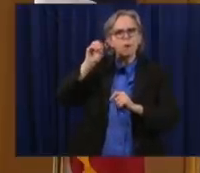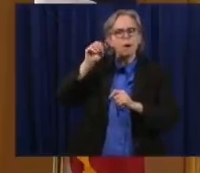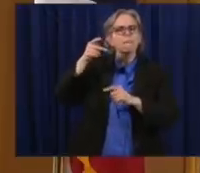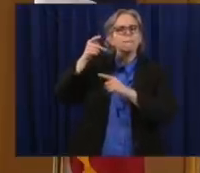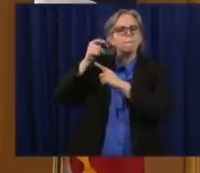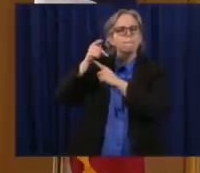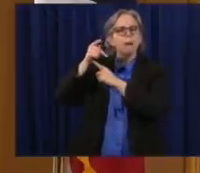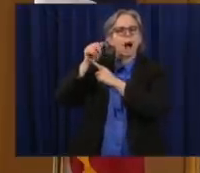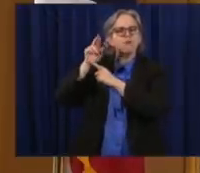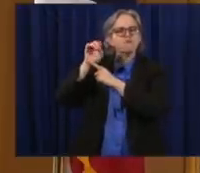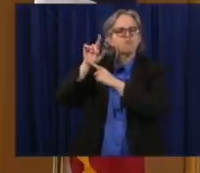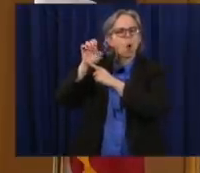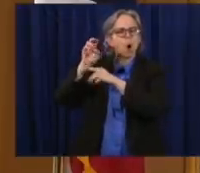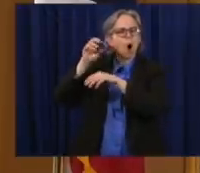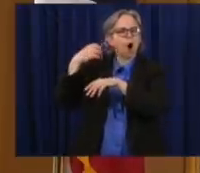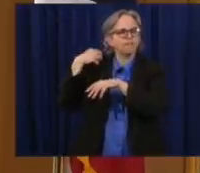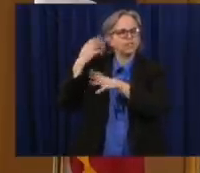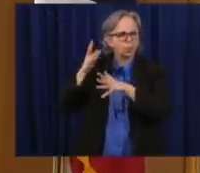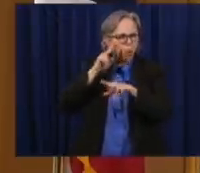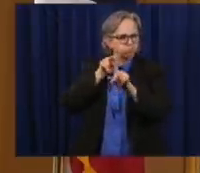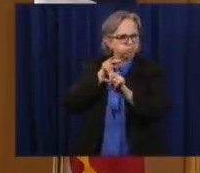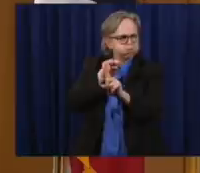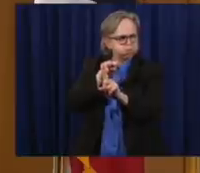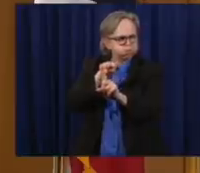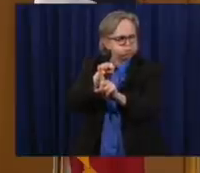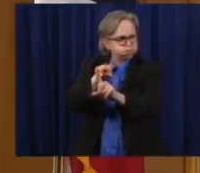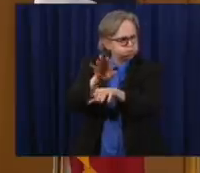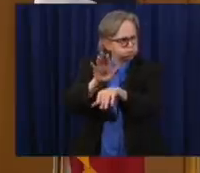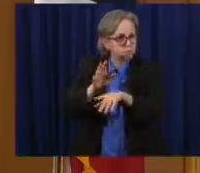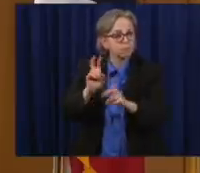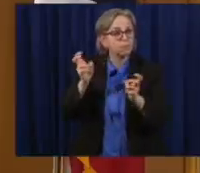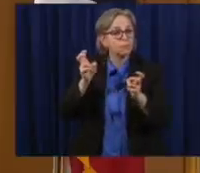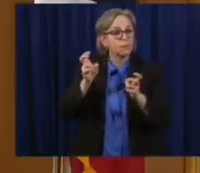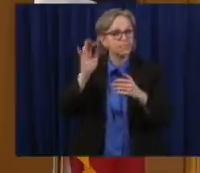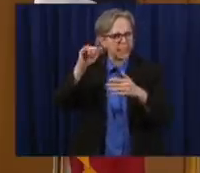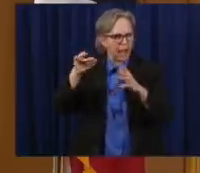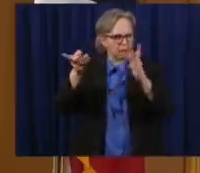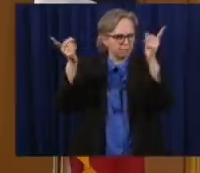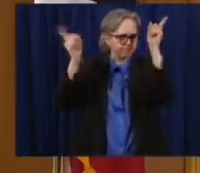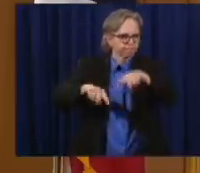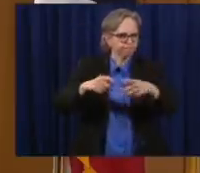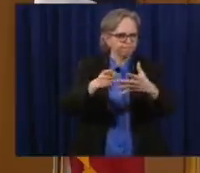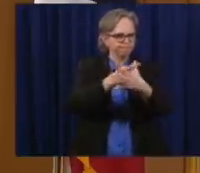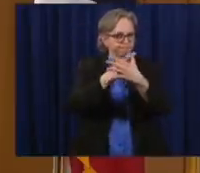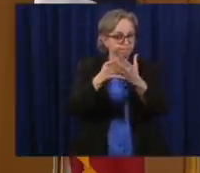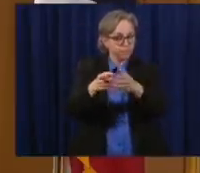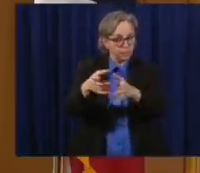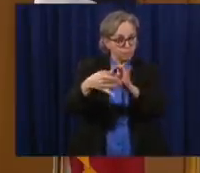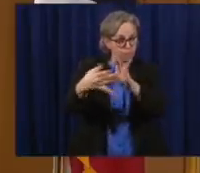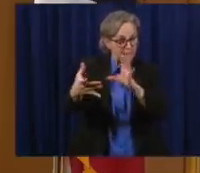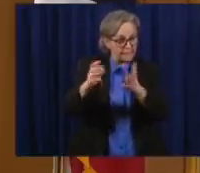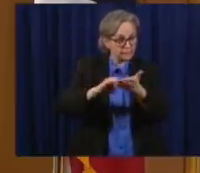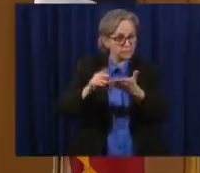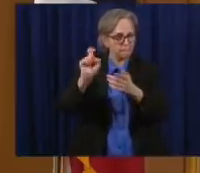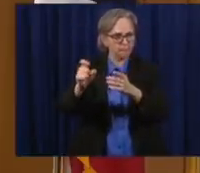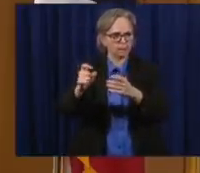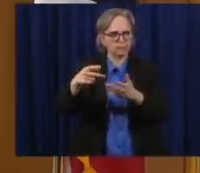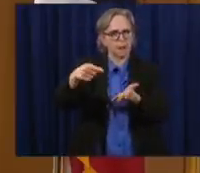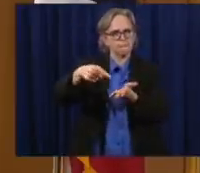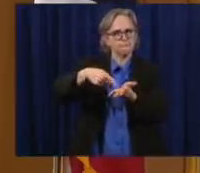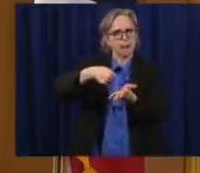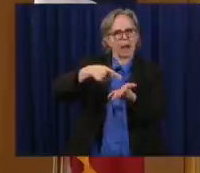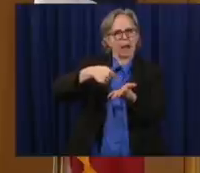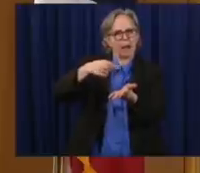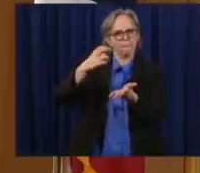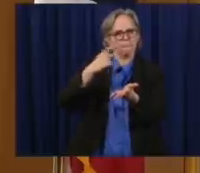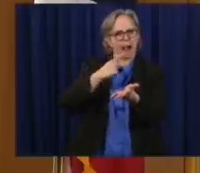is that he will have to start making restitution. There was 2 people, as I said, there were 7 different